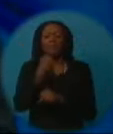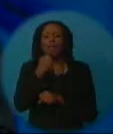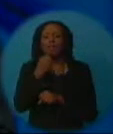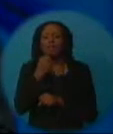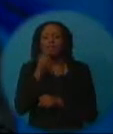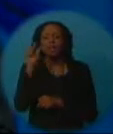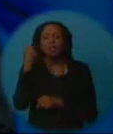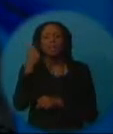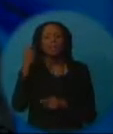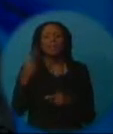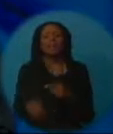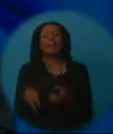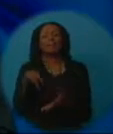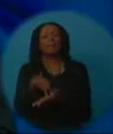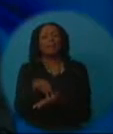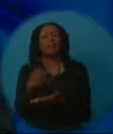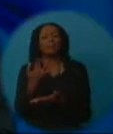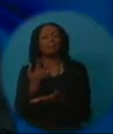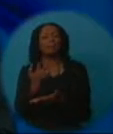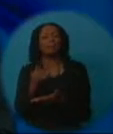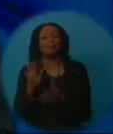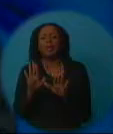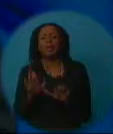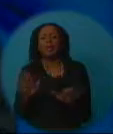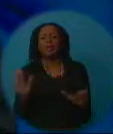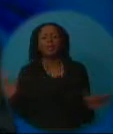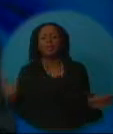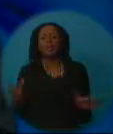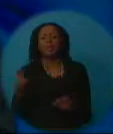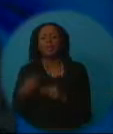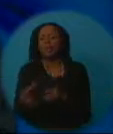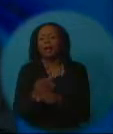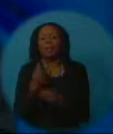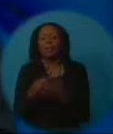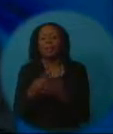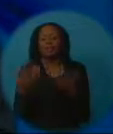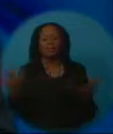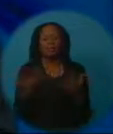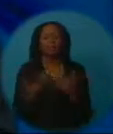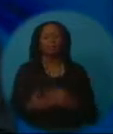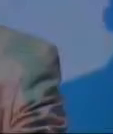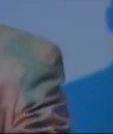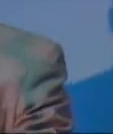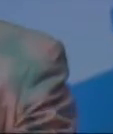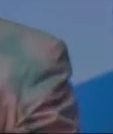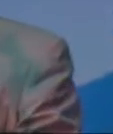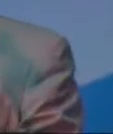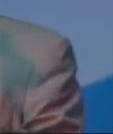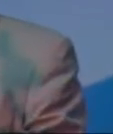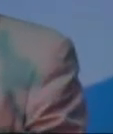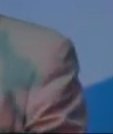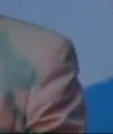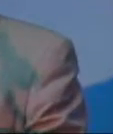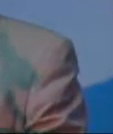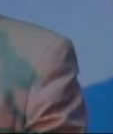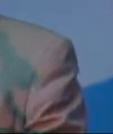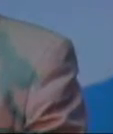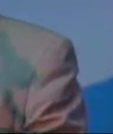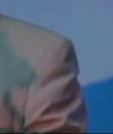government cannot stand idly by and allow children to be the victims of war between parents. One might argue